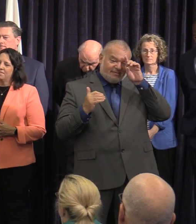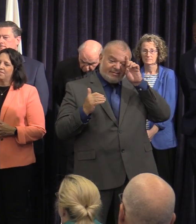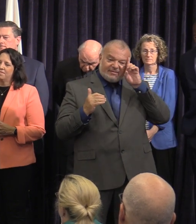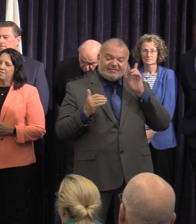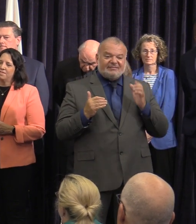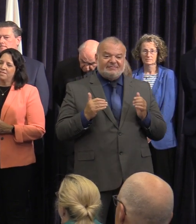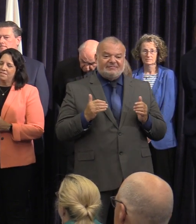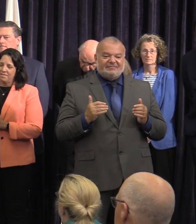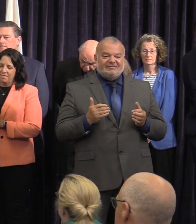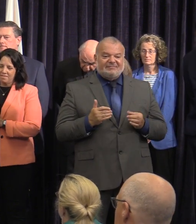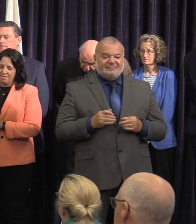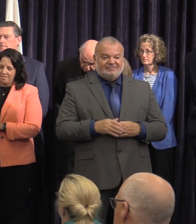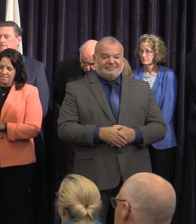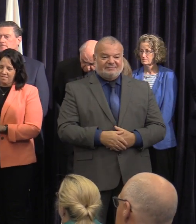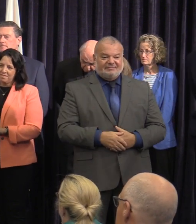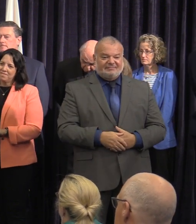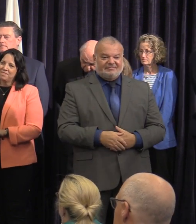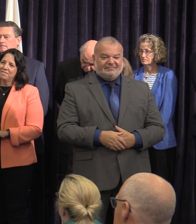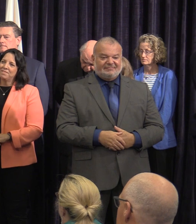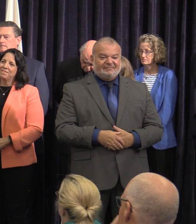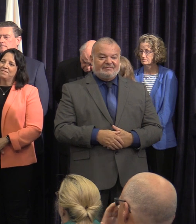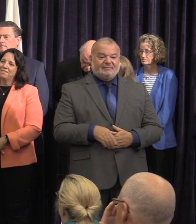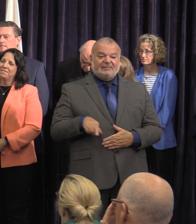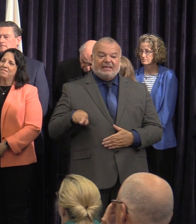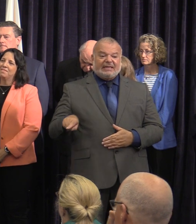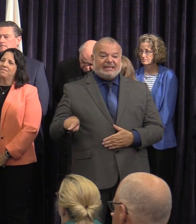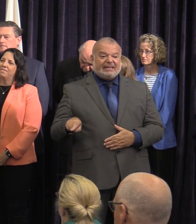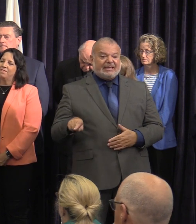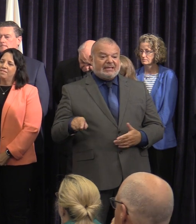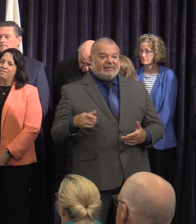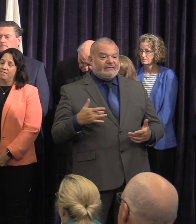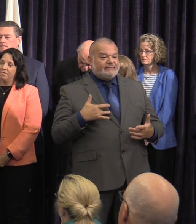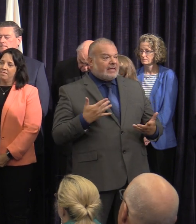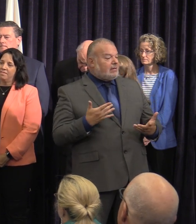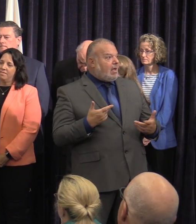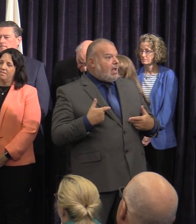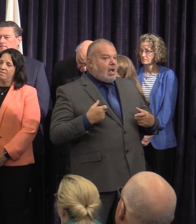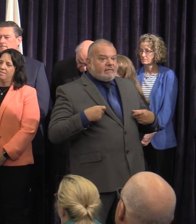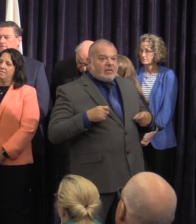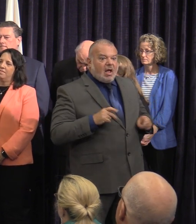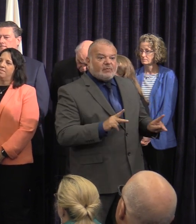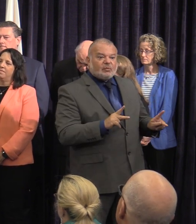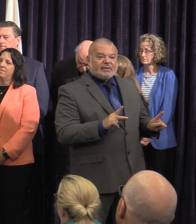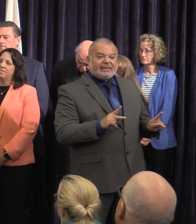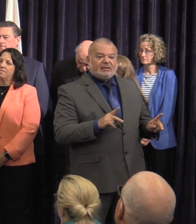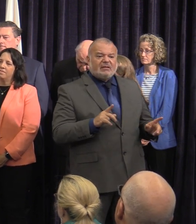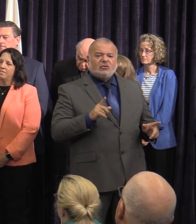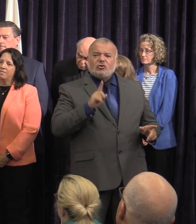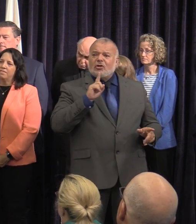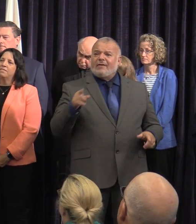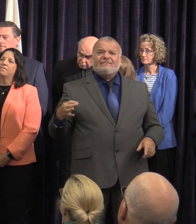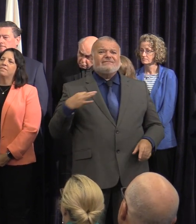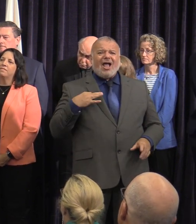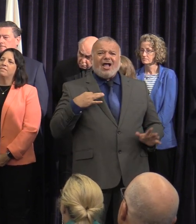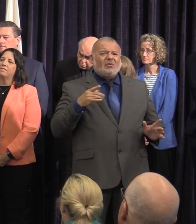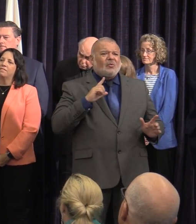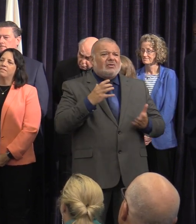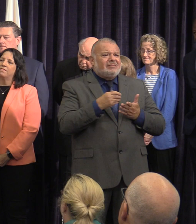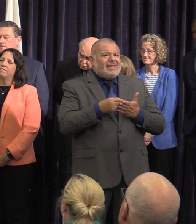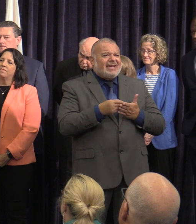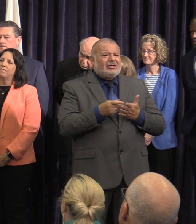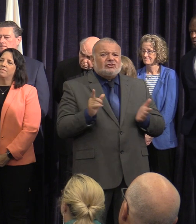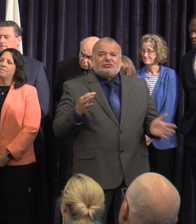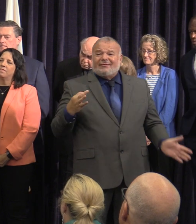be thankful for the opportunity. And he's only volunteer. He's volunteering because